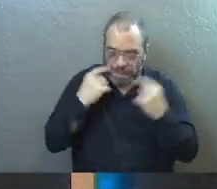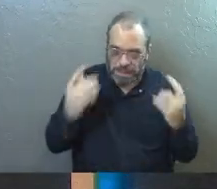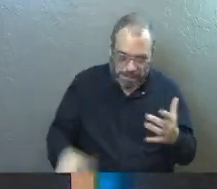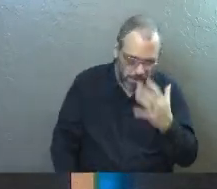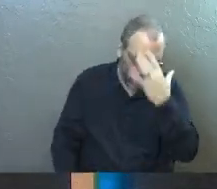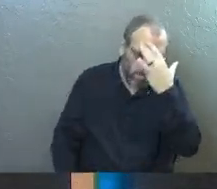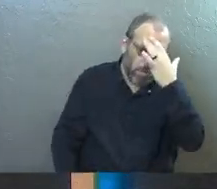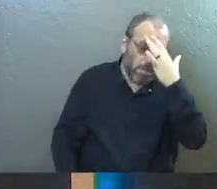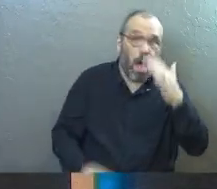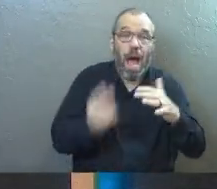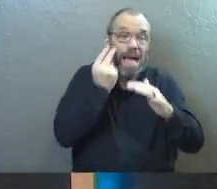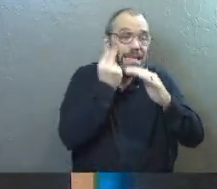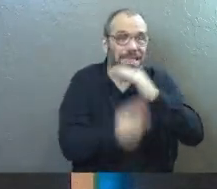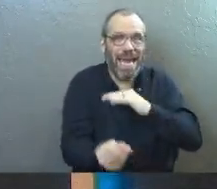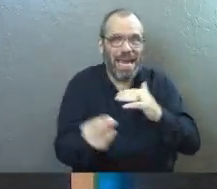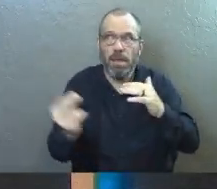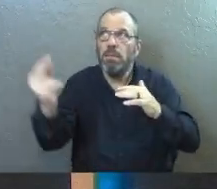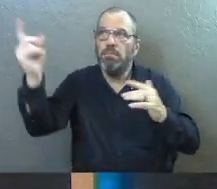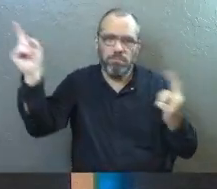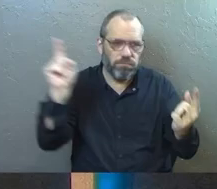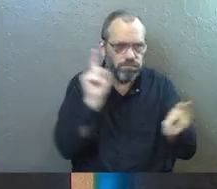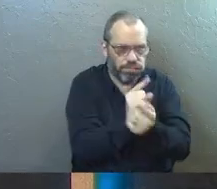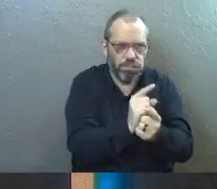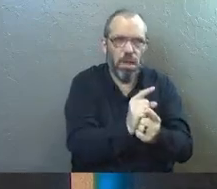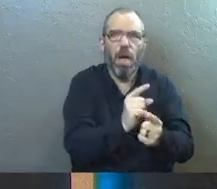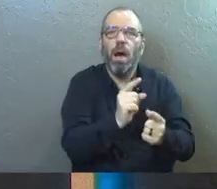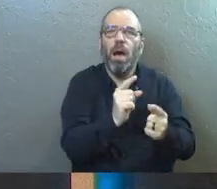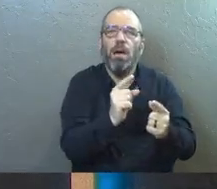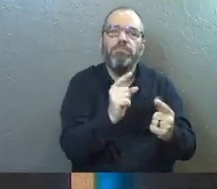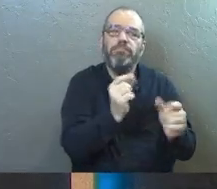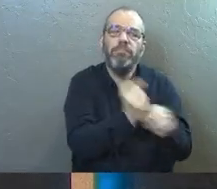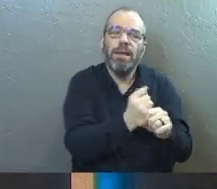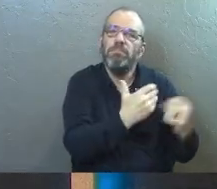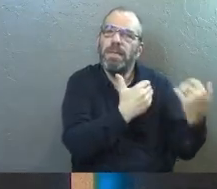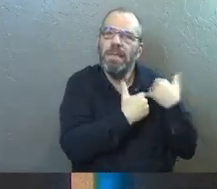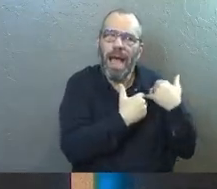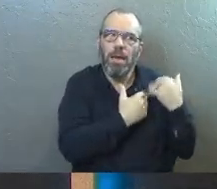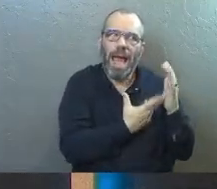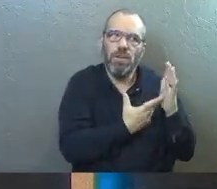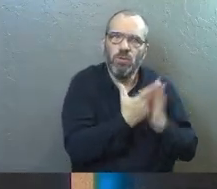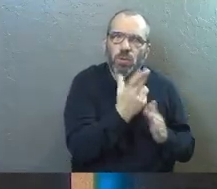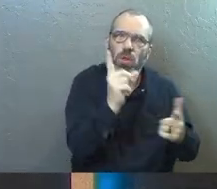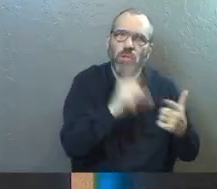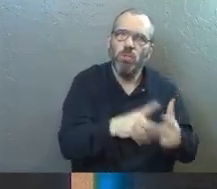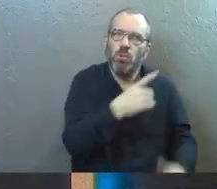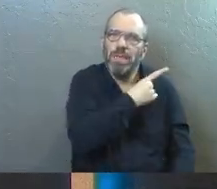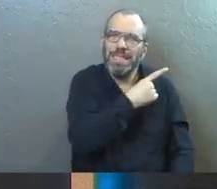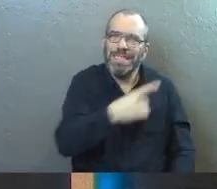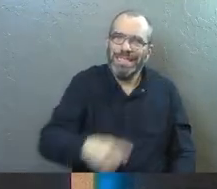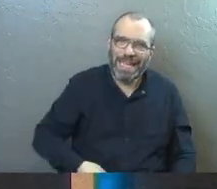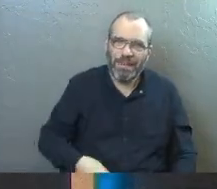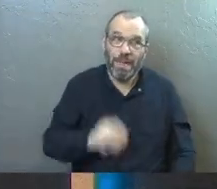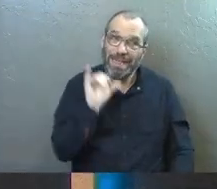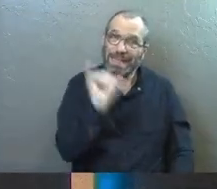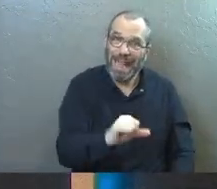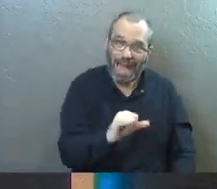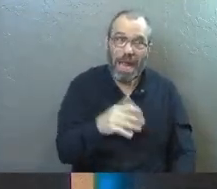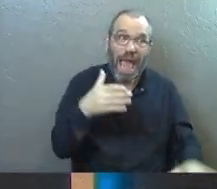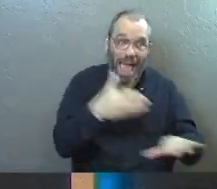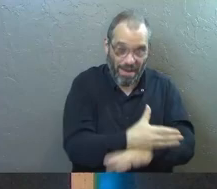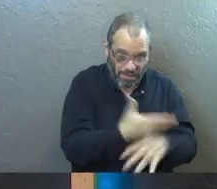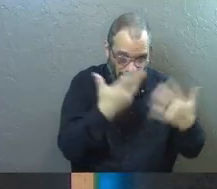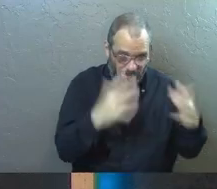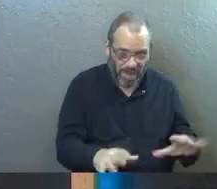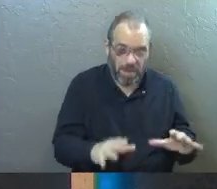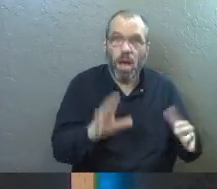sinned, Nathan, the prophet, is sent in by God to bring accountability and correction and truth to David. And he does exactly that. Well, after